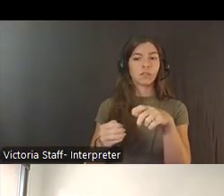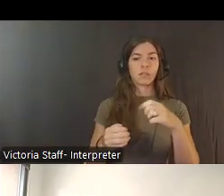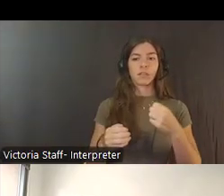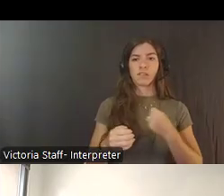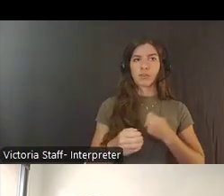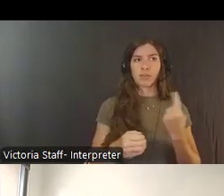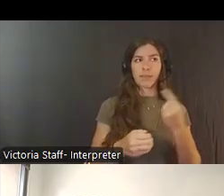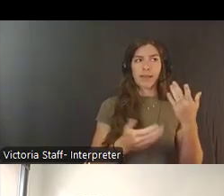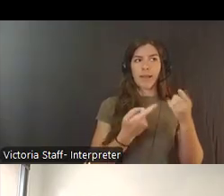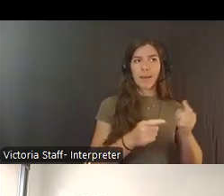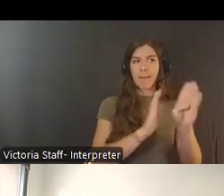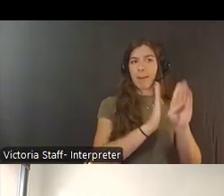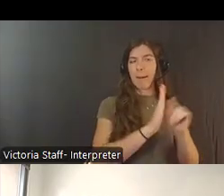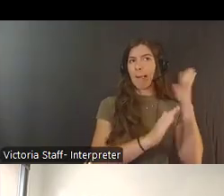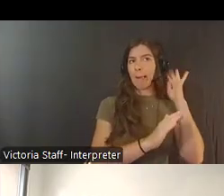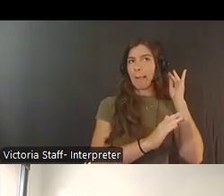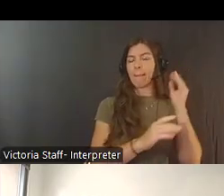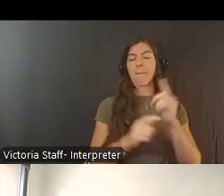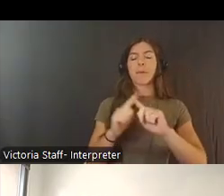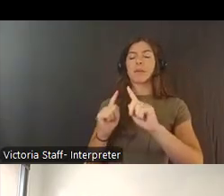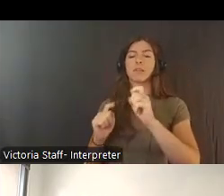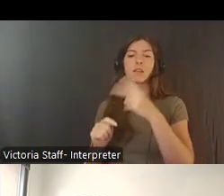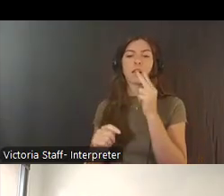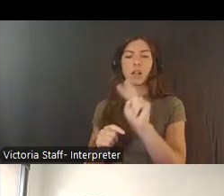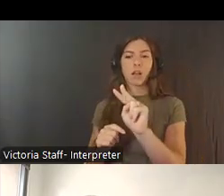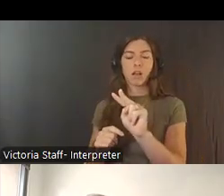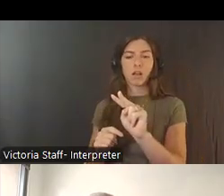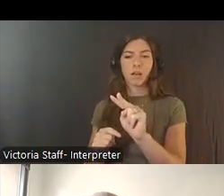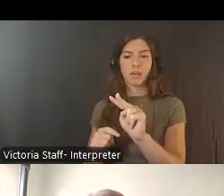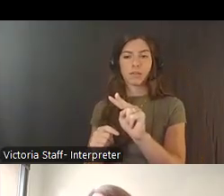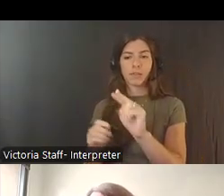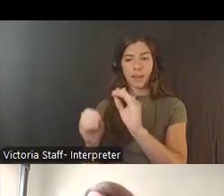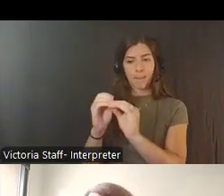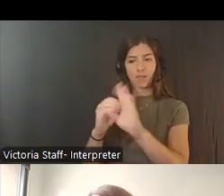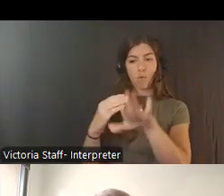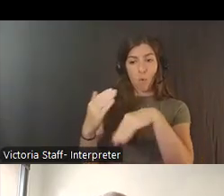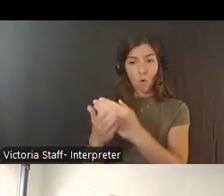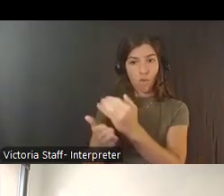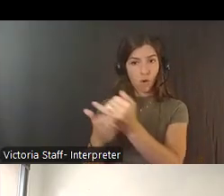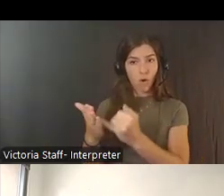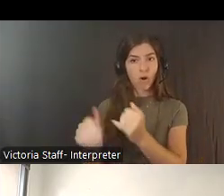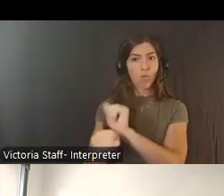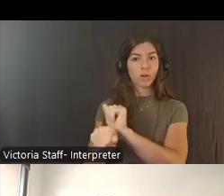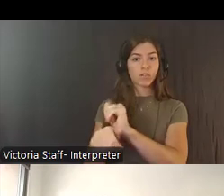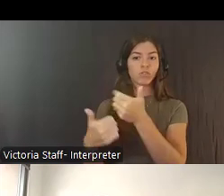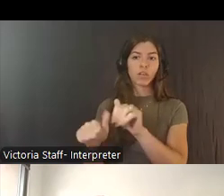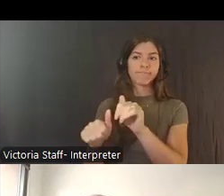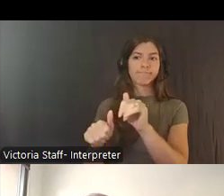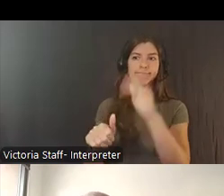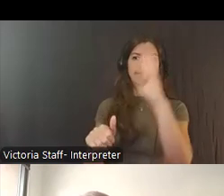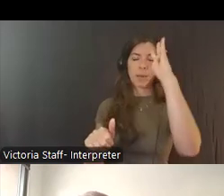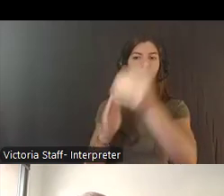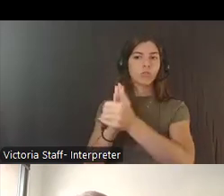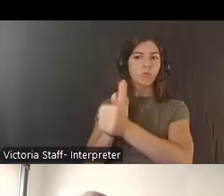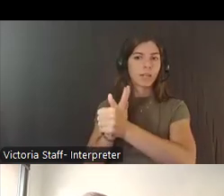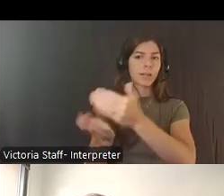somewhere. Whether we should look at the maintenance of all of the artwork and try to come up with a strategy and budget for some of